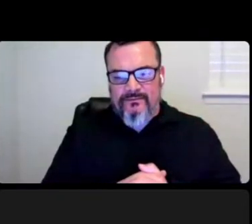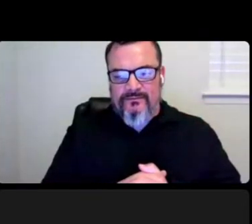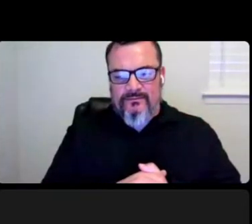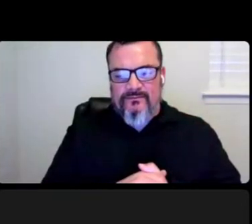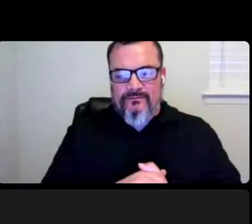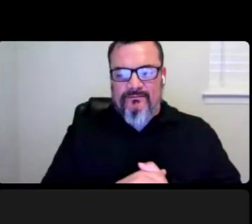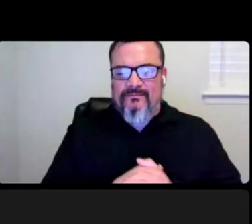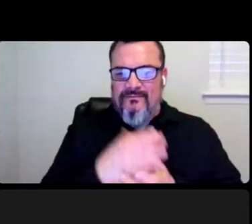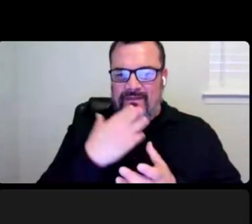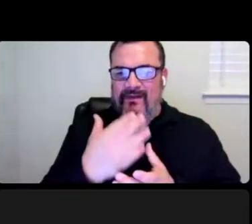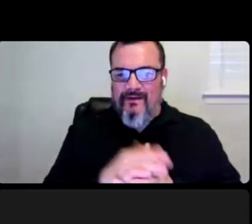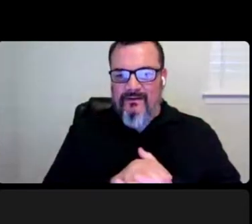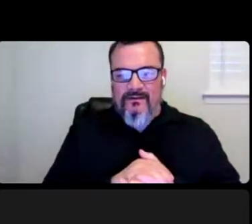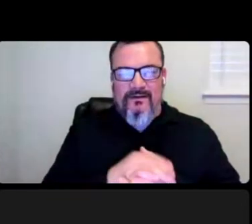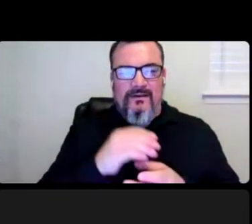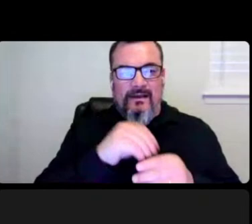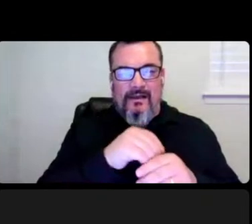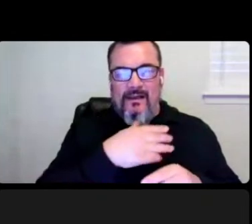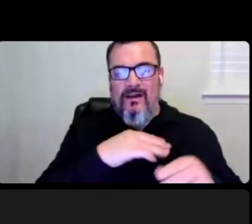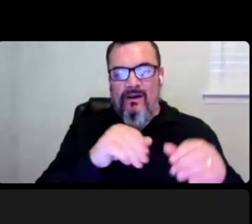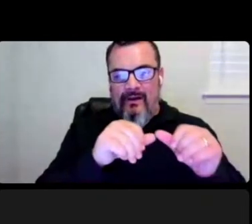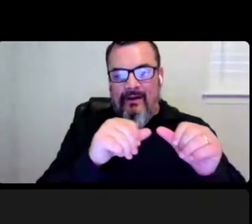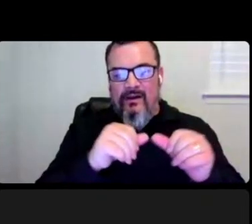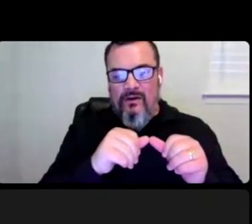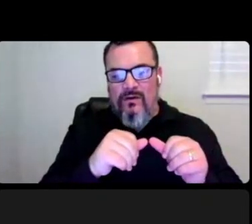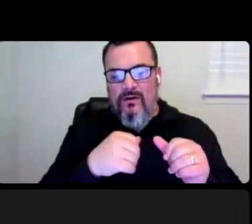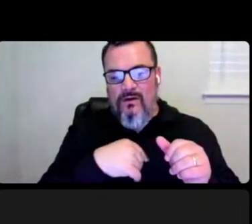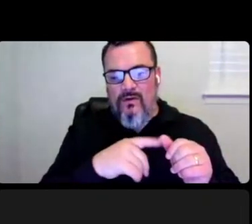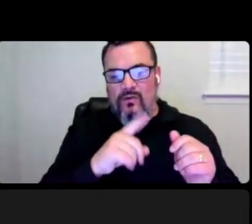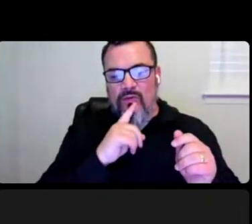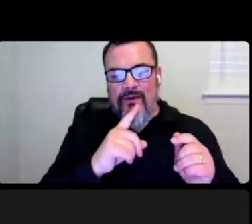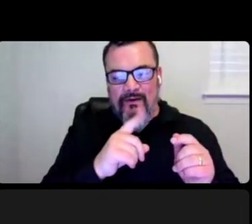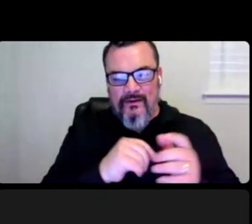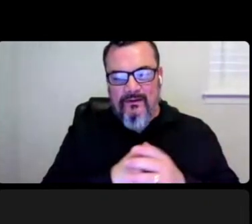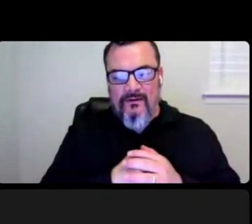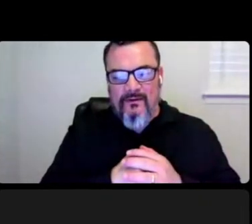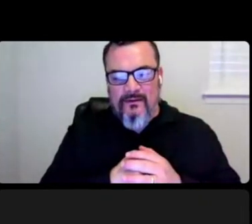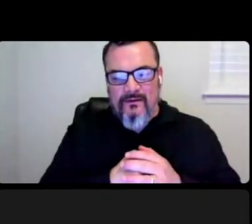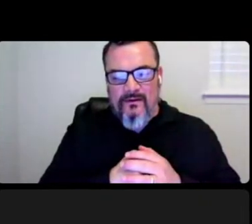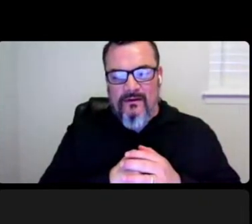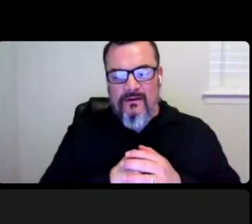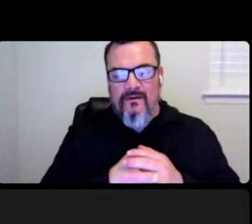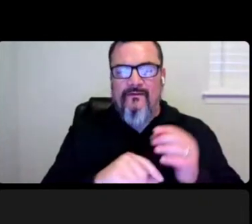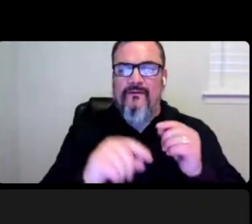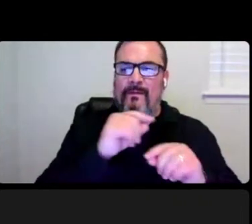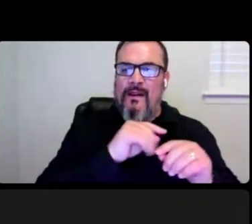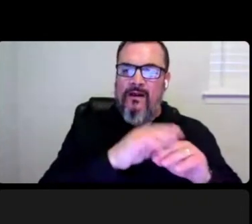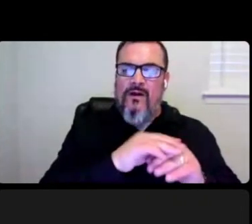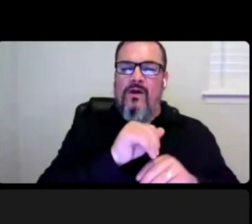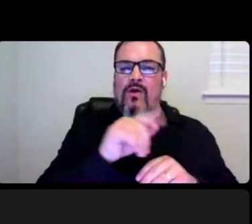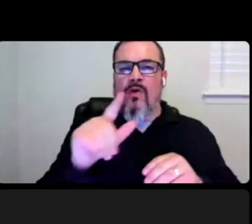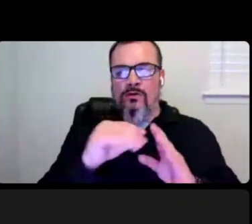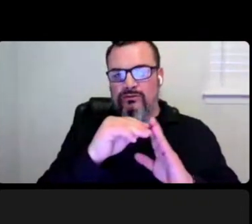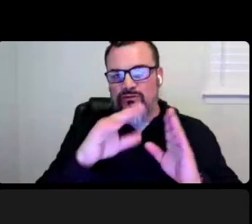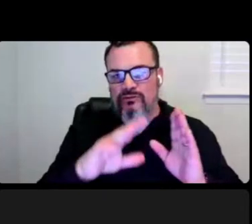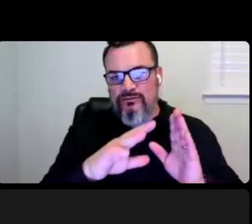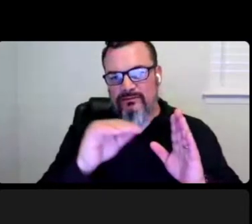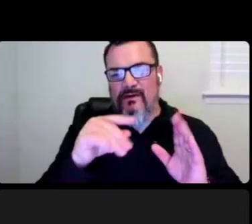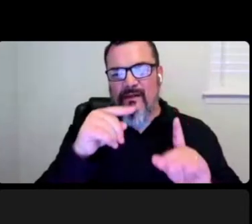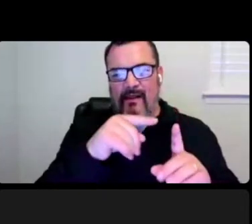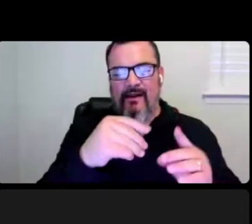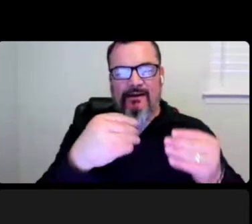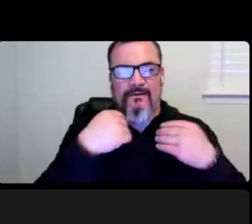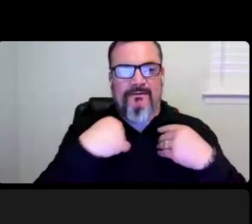you know, thank you. In our areas, I really fall back on all students, and that gives